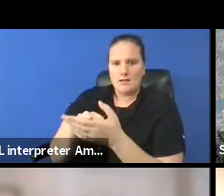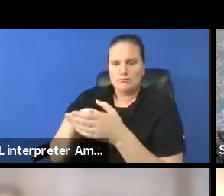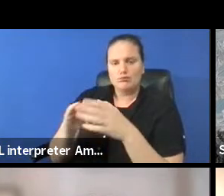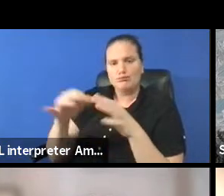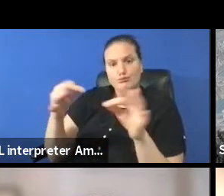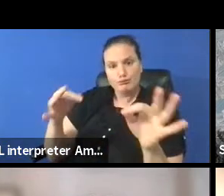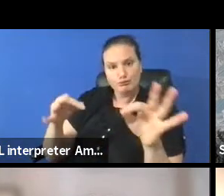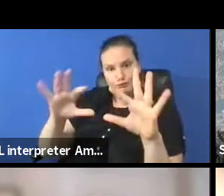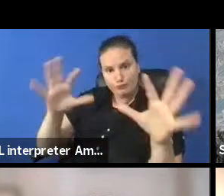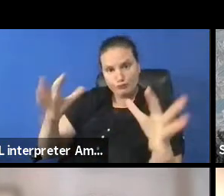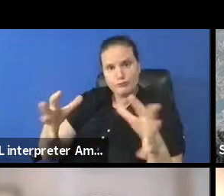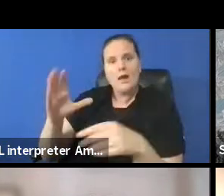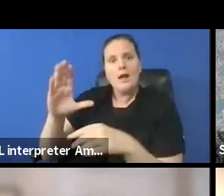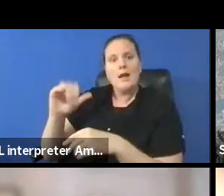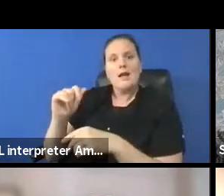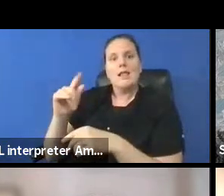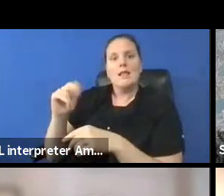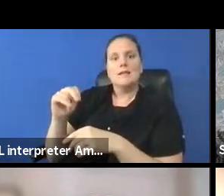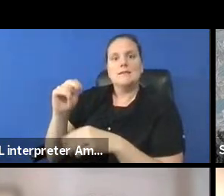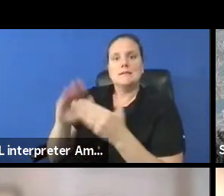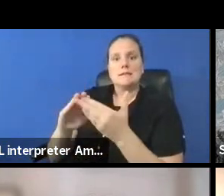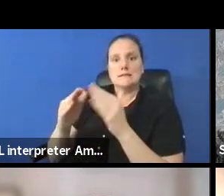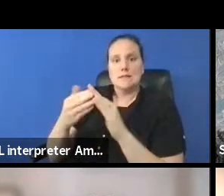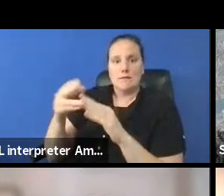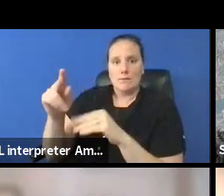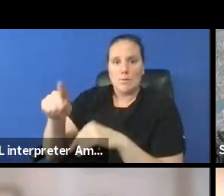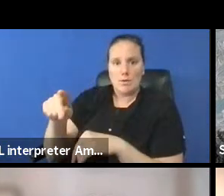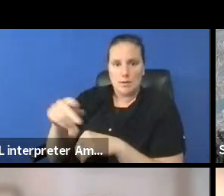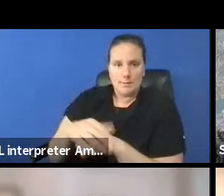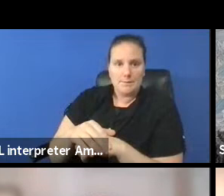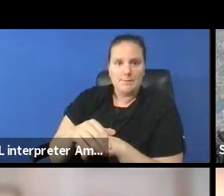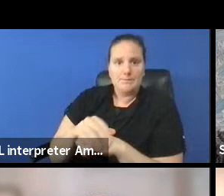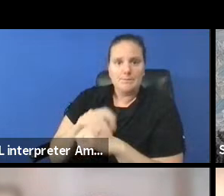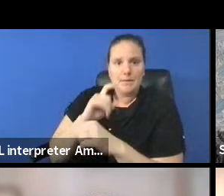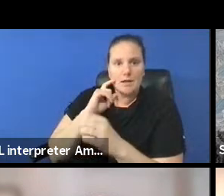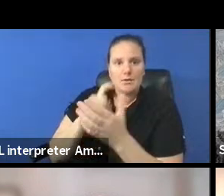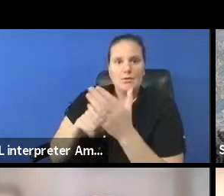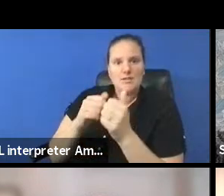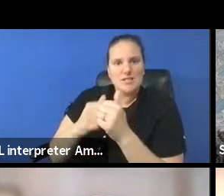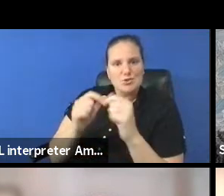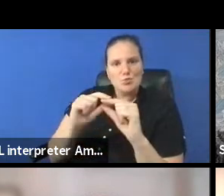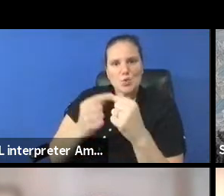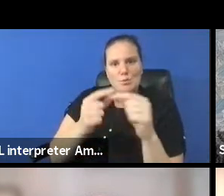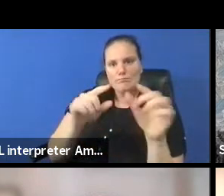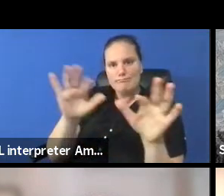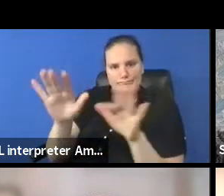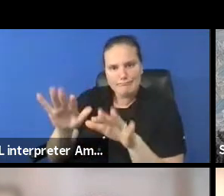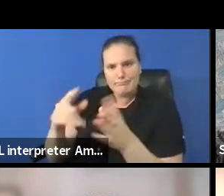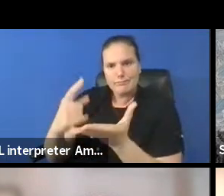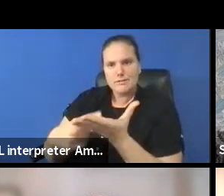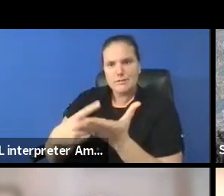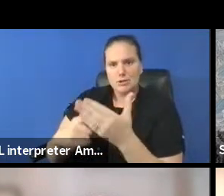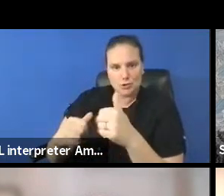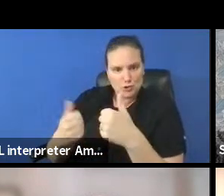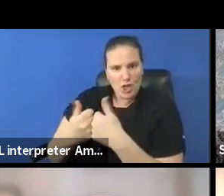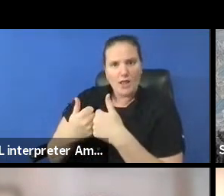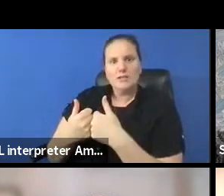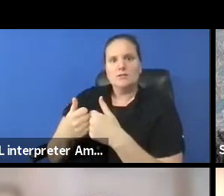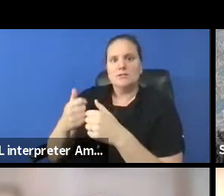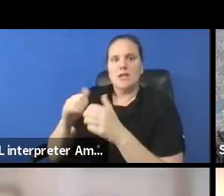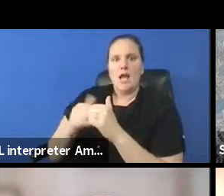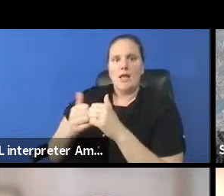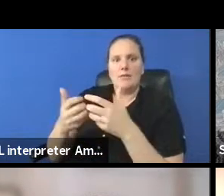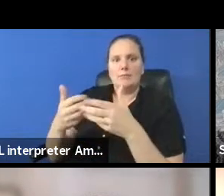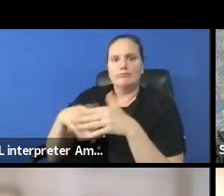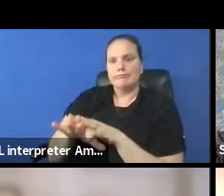overview. And this is Caitlin, City of Portland. I just noticed how each of the groups kind of talked about the challenge of how this gets integrated